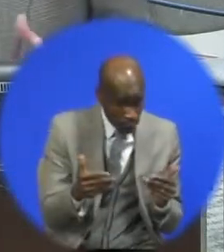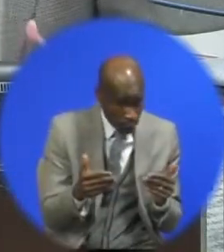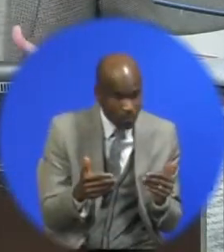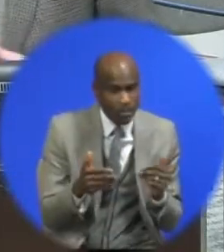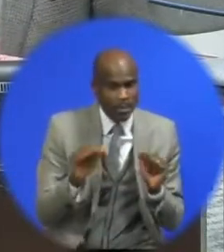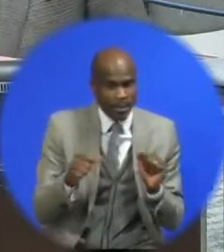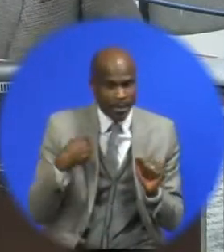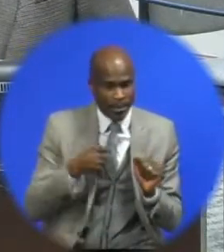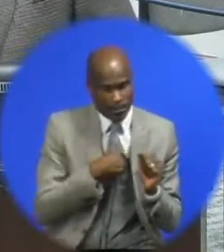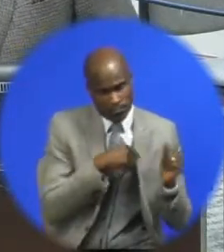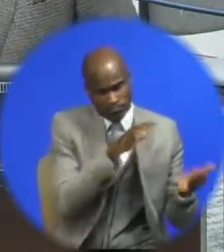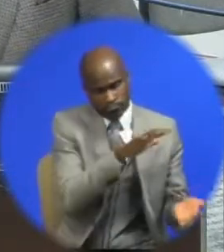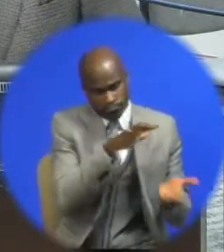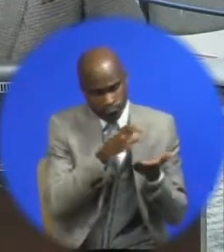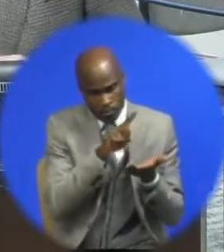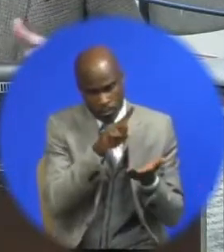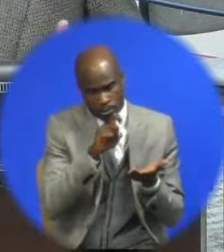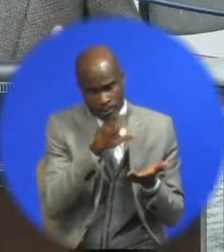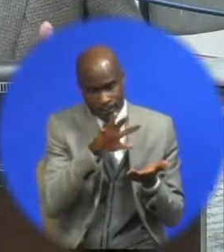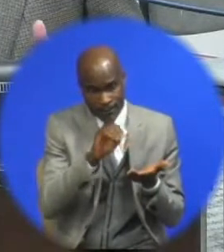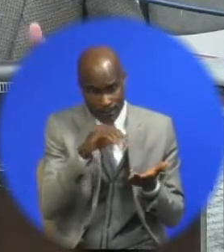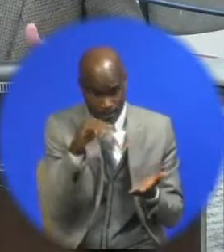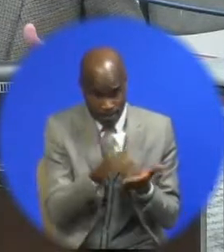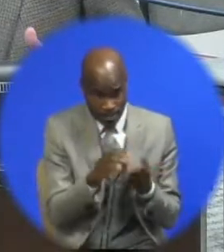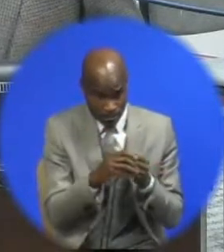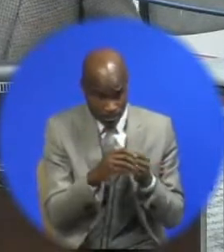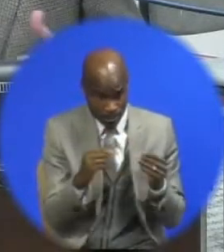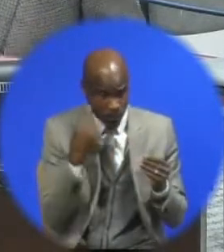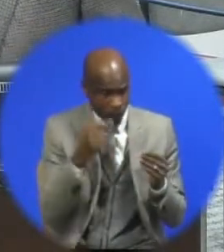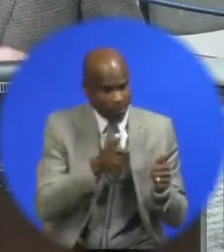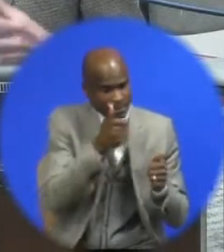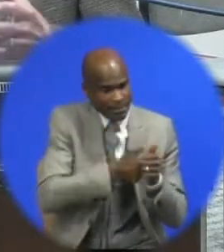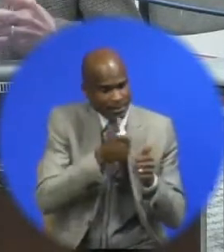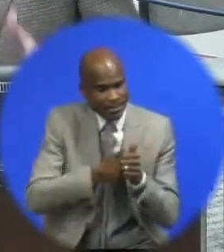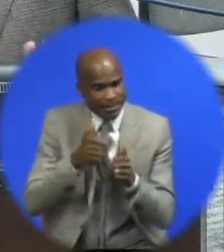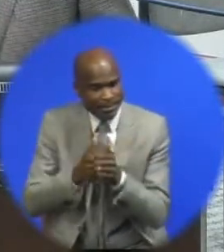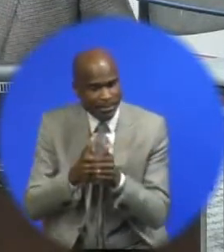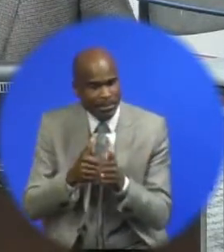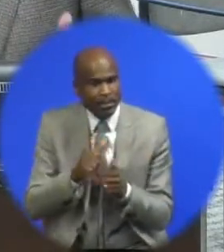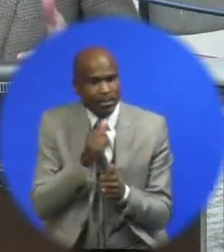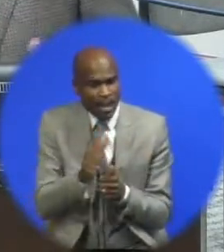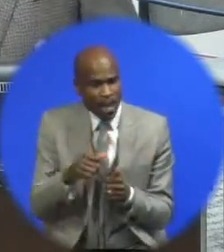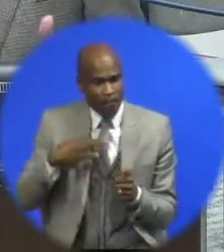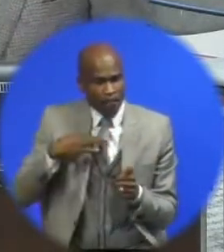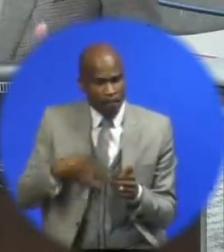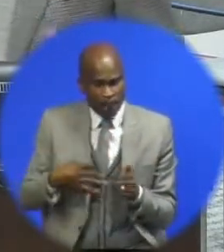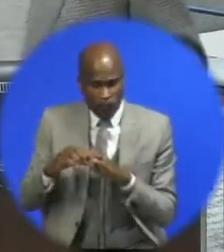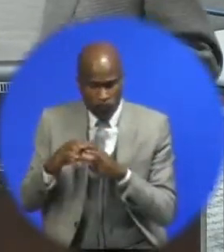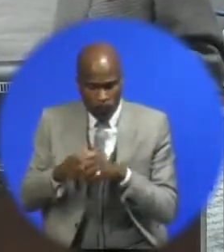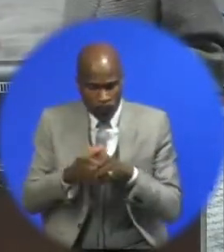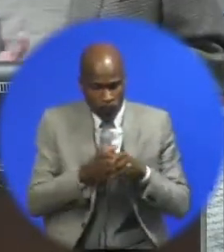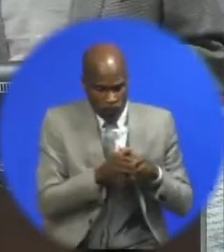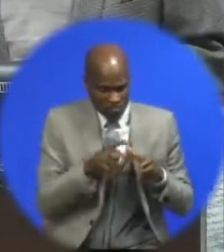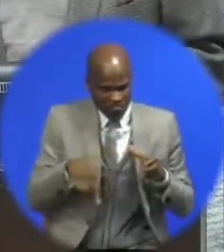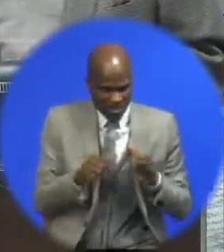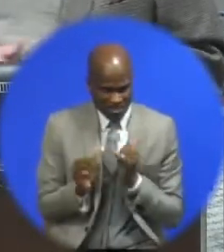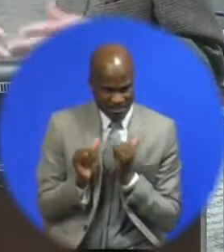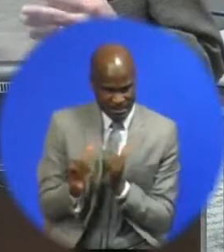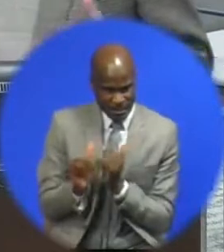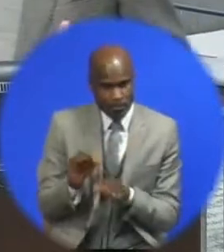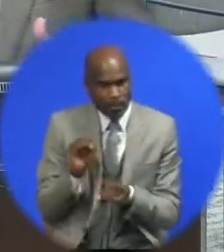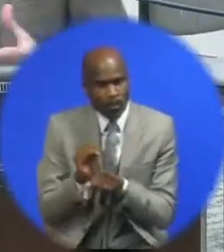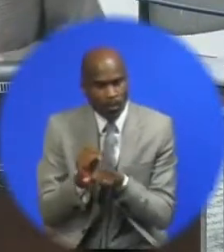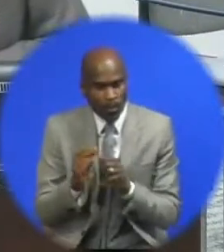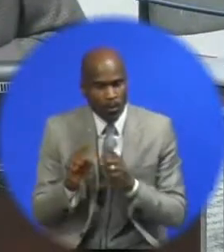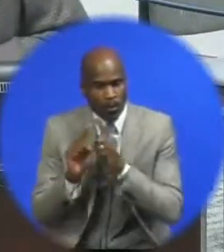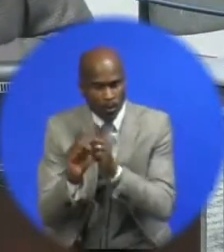provide $150,000 to each of the nonprofits that are working on these state trails, like Fontaflora State Trail.